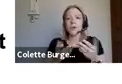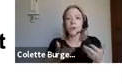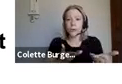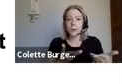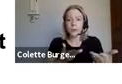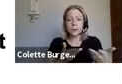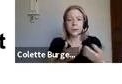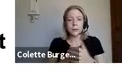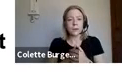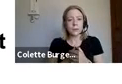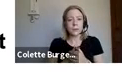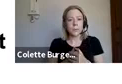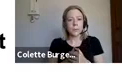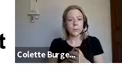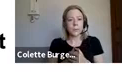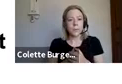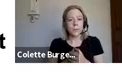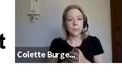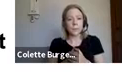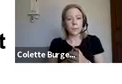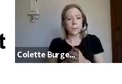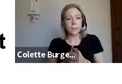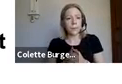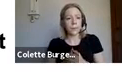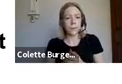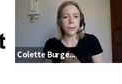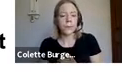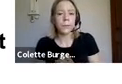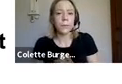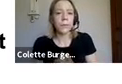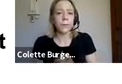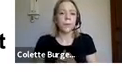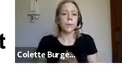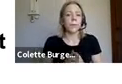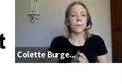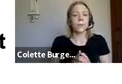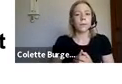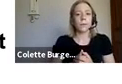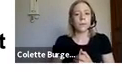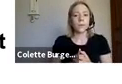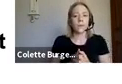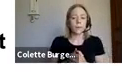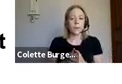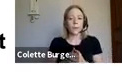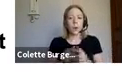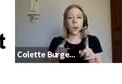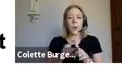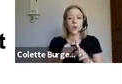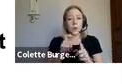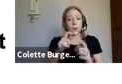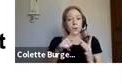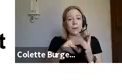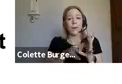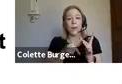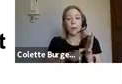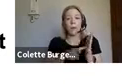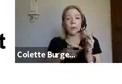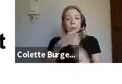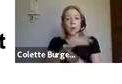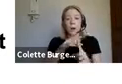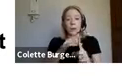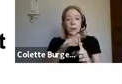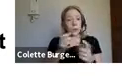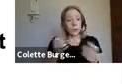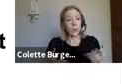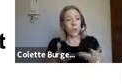that ambition really comes from us as civil society also look at increasing awareness around the importance on